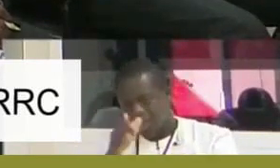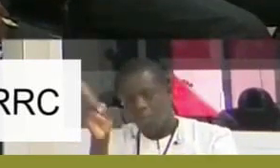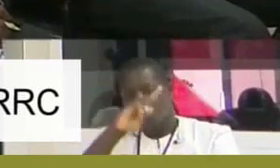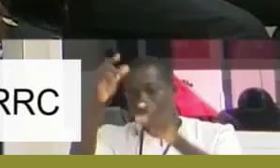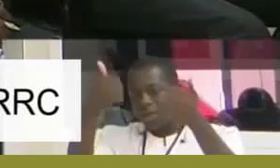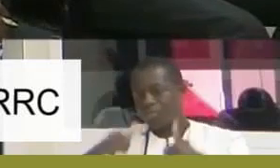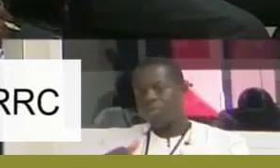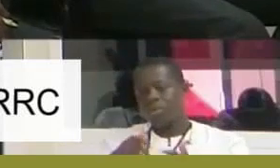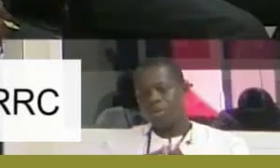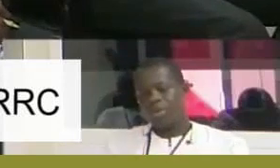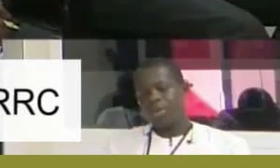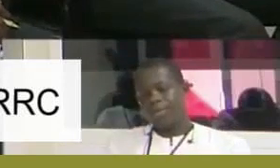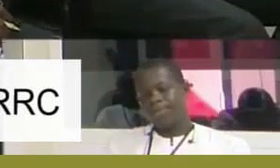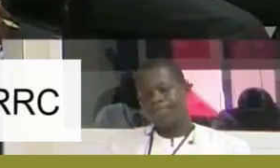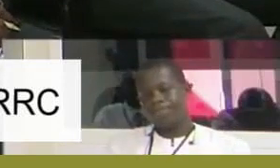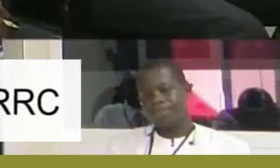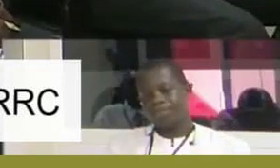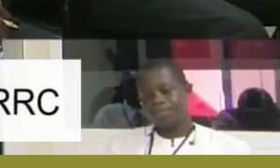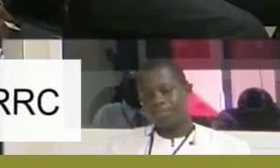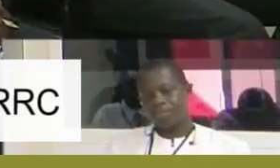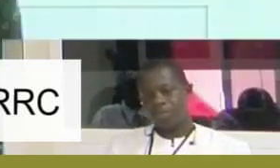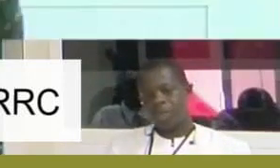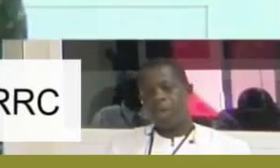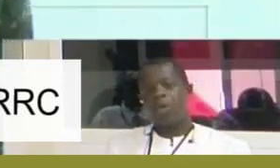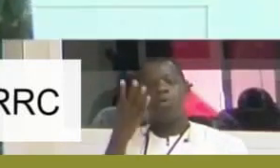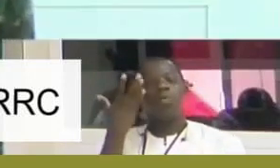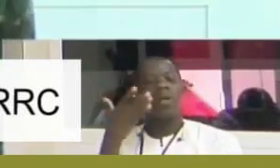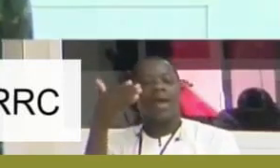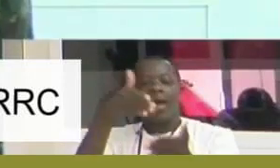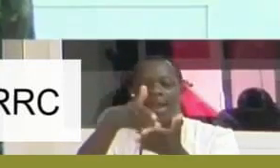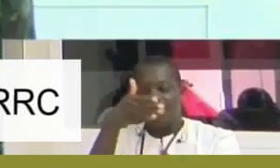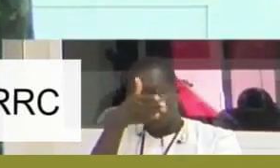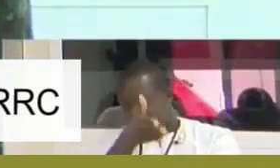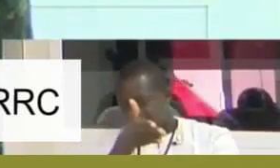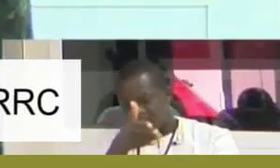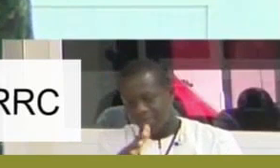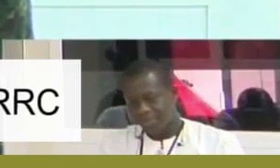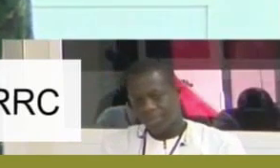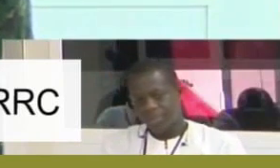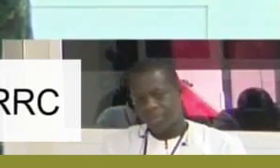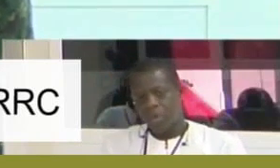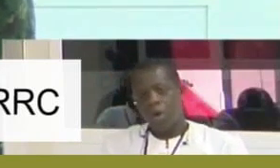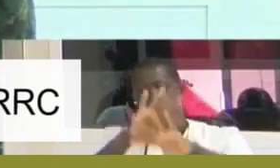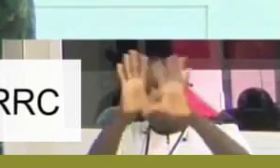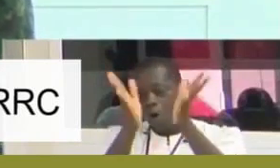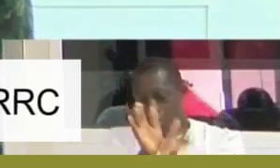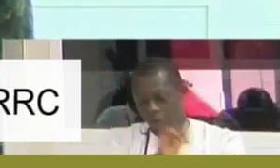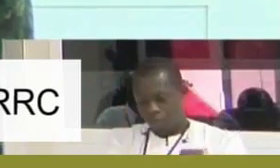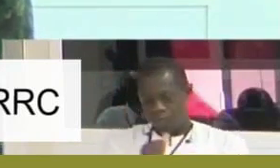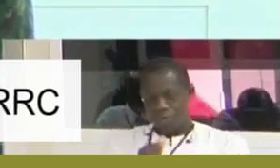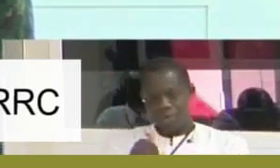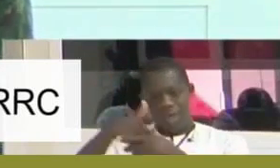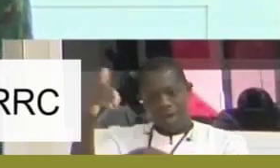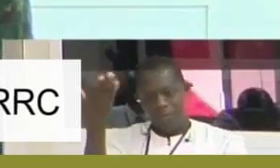fofu lana xew biñu agé ci range bi. When we got to the range, ñun ñep dañu wacha. All of us